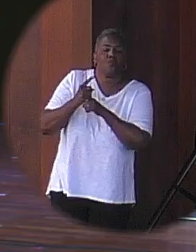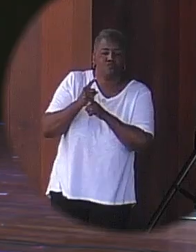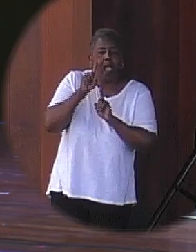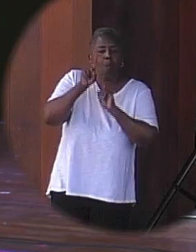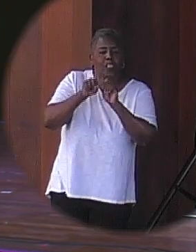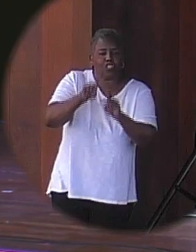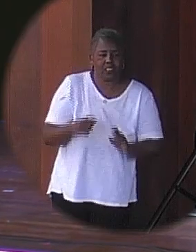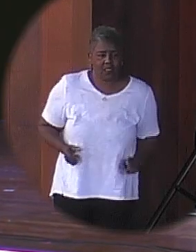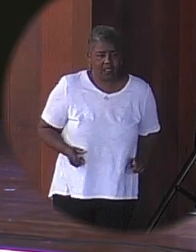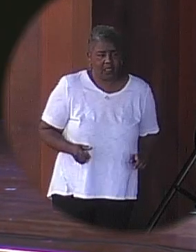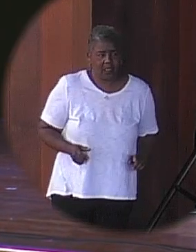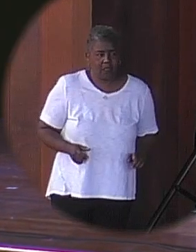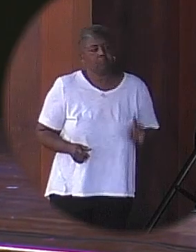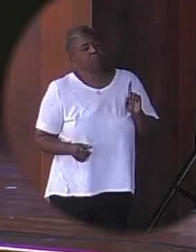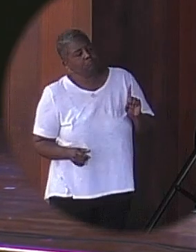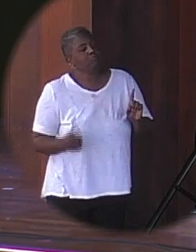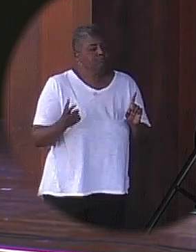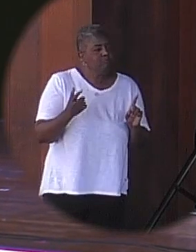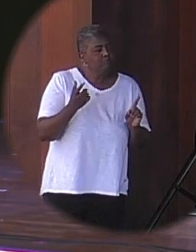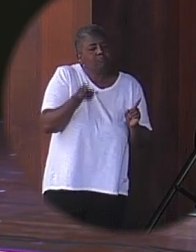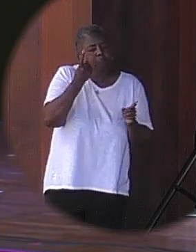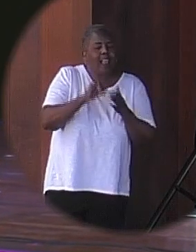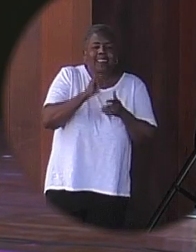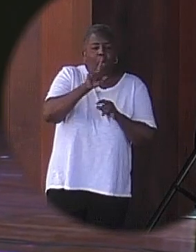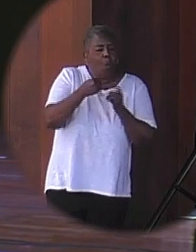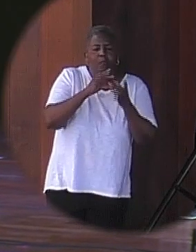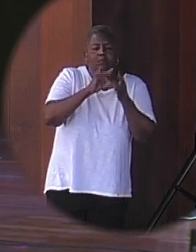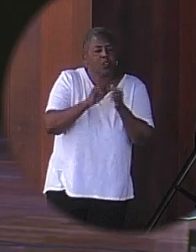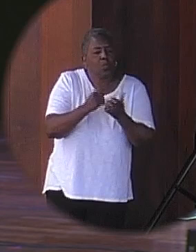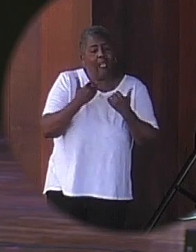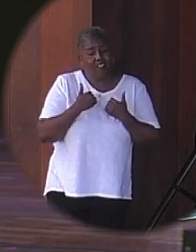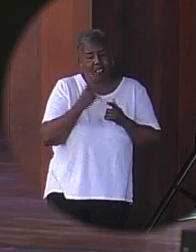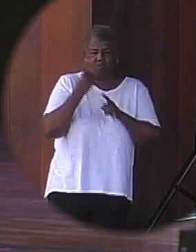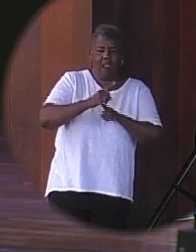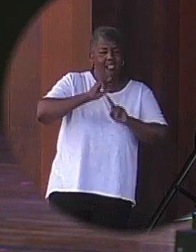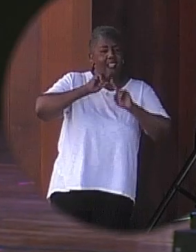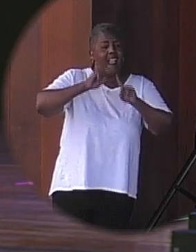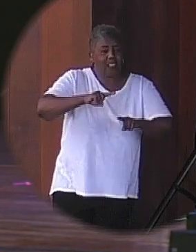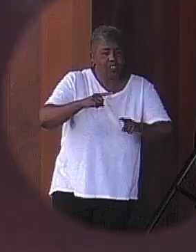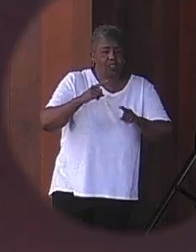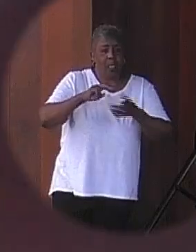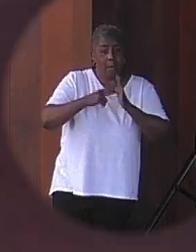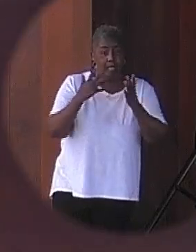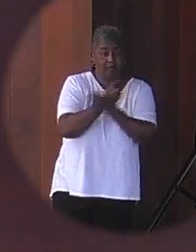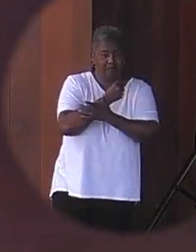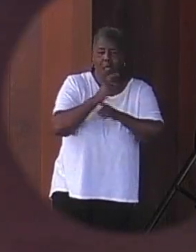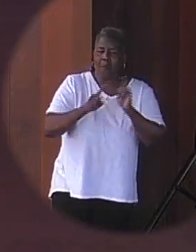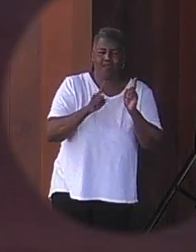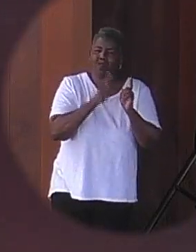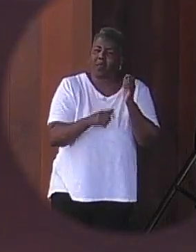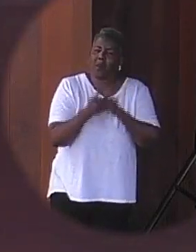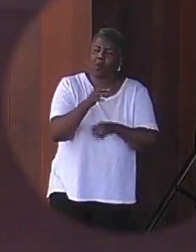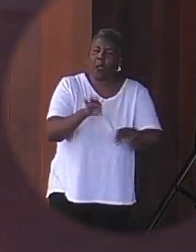questions. For you see, beloved, it is not always the ability to have the answer that determines victory or progress. It's the